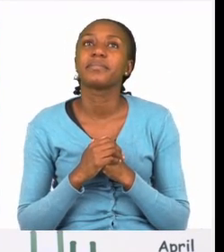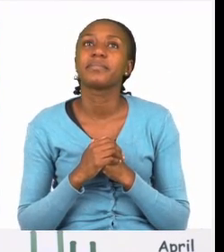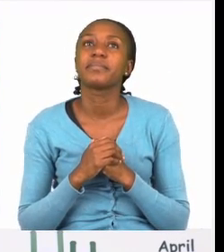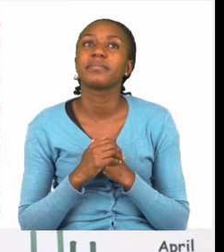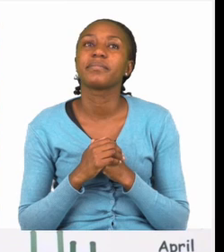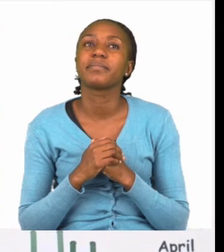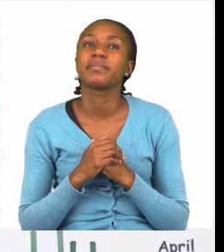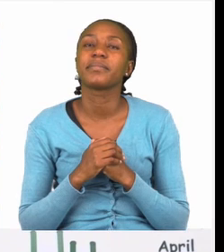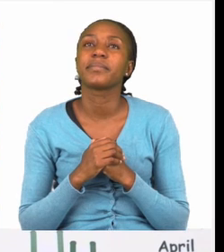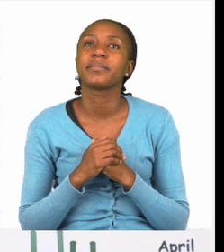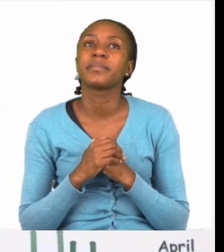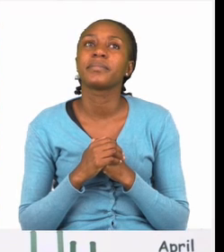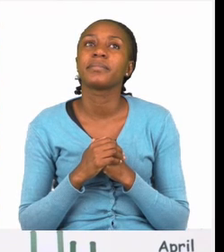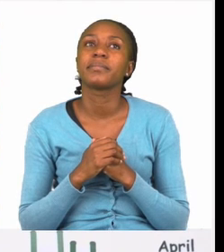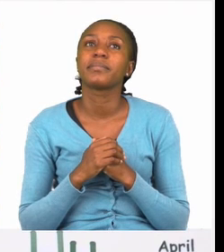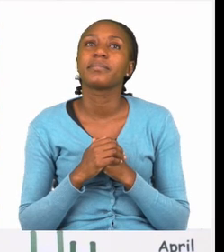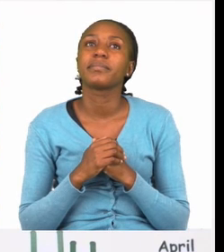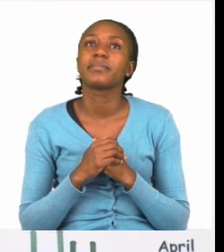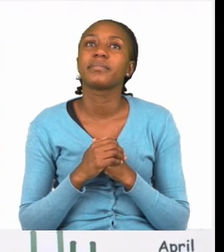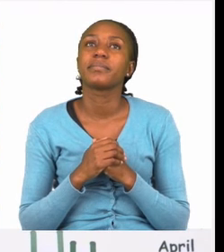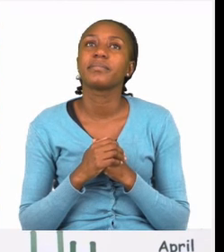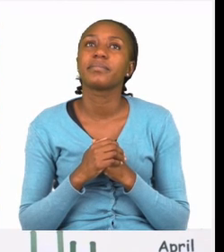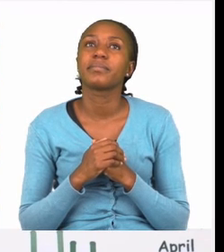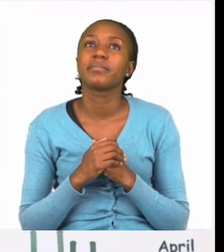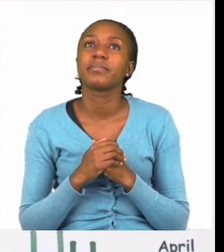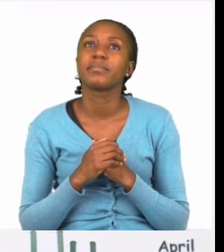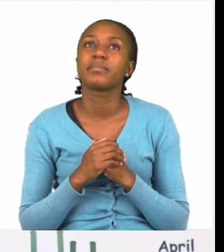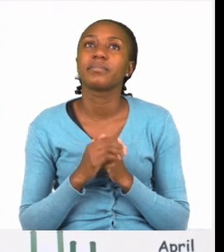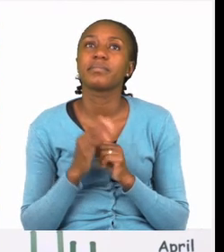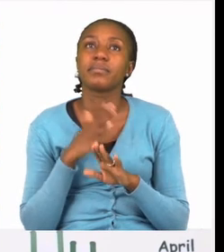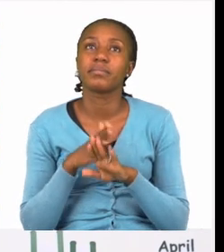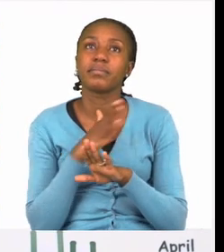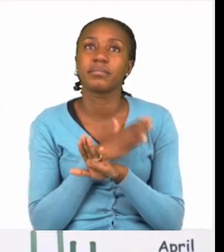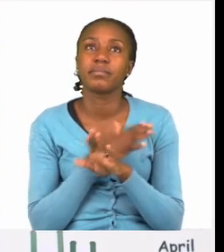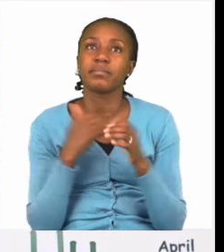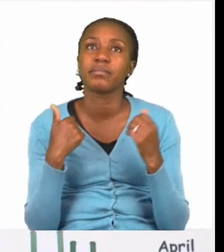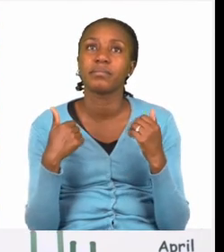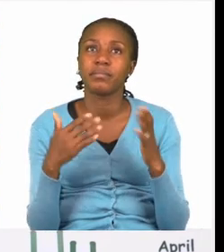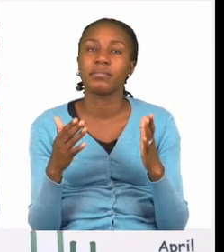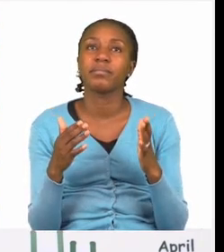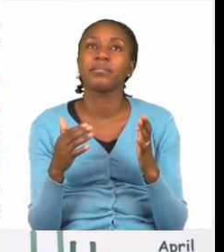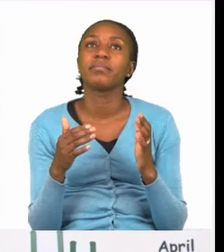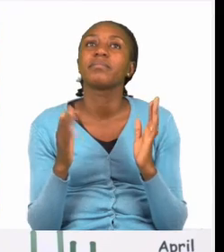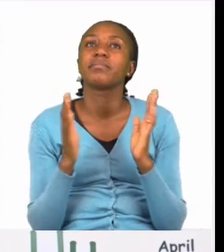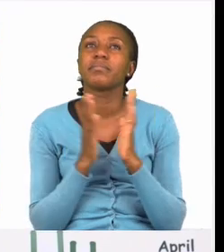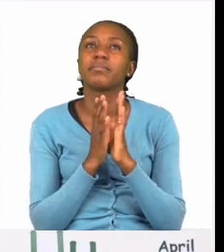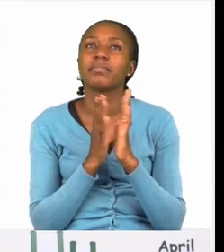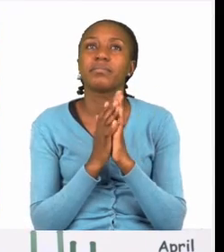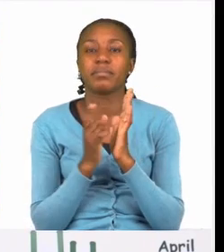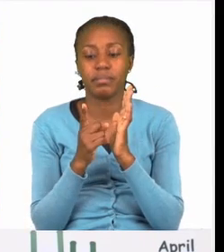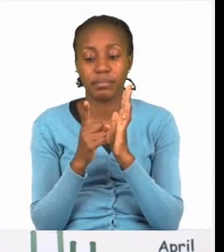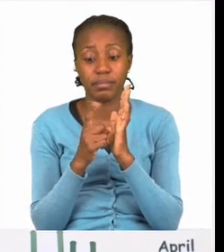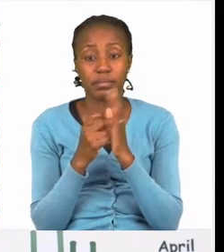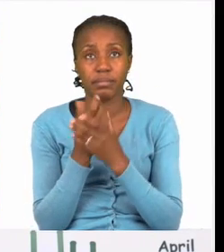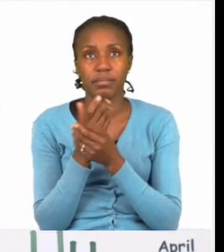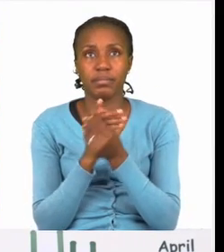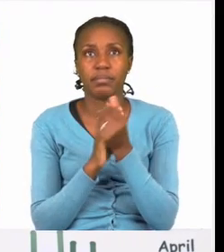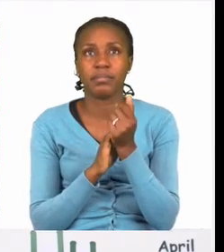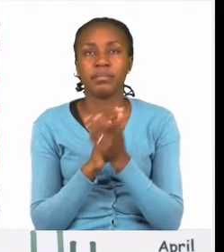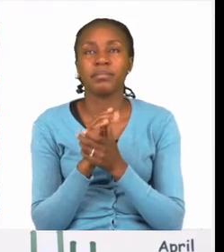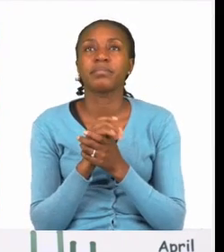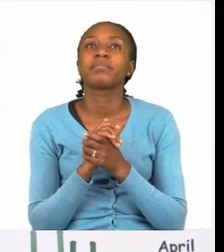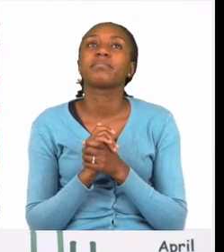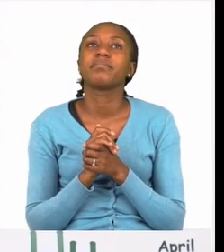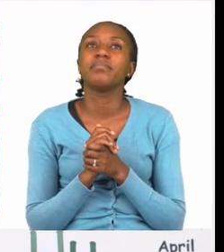Animals. Now once again, boys and girls, before we start our lesson, let's sanitize.